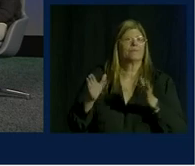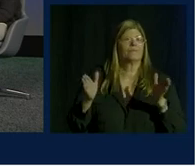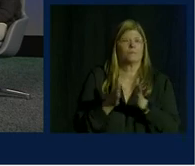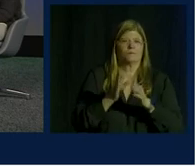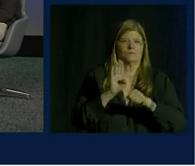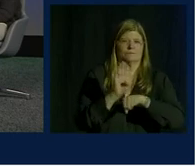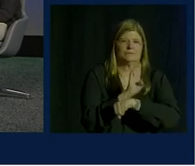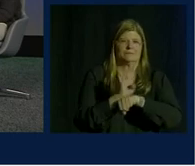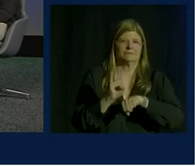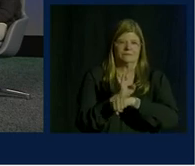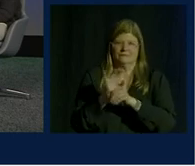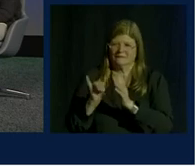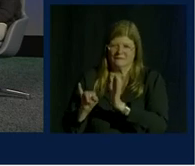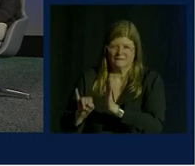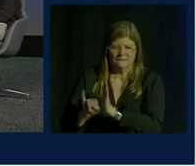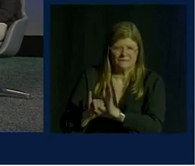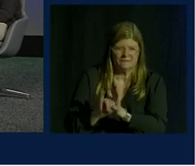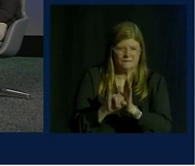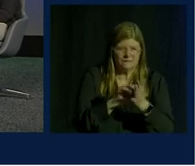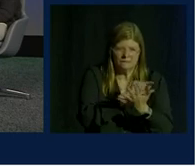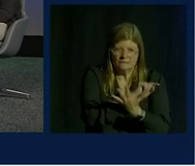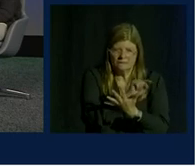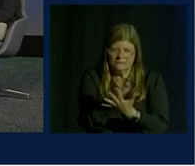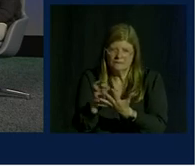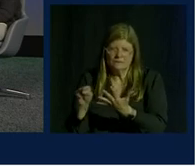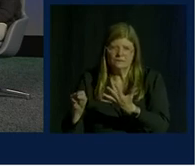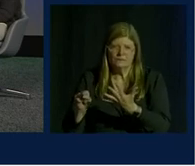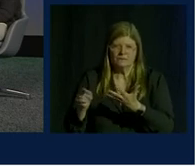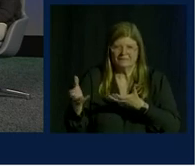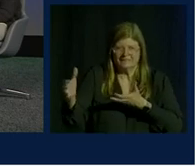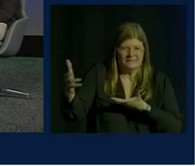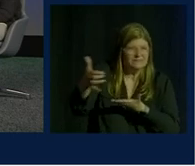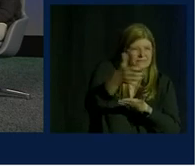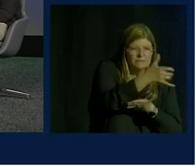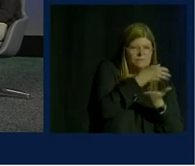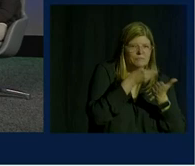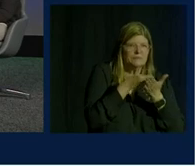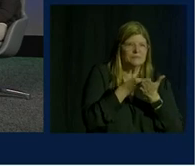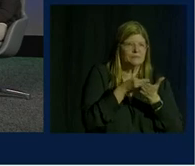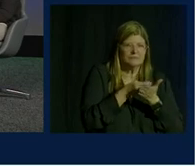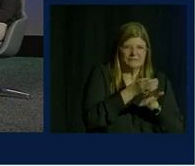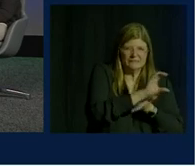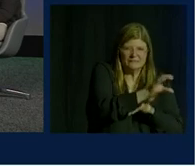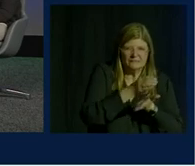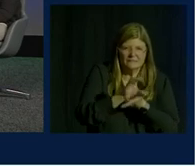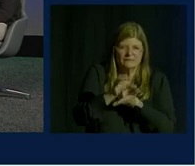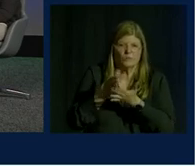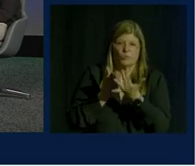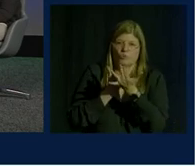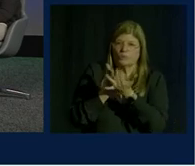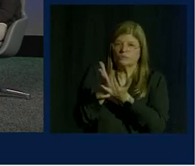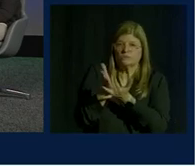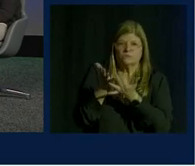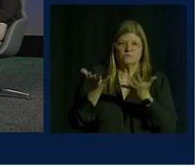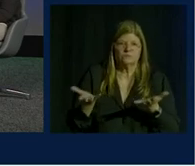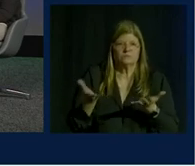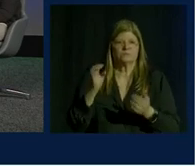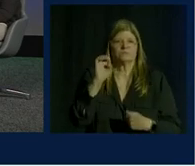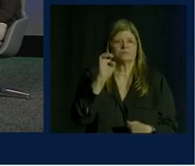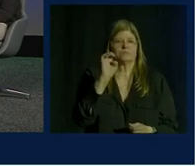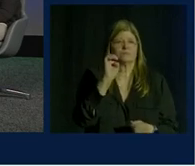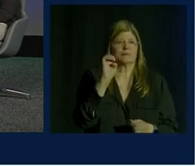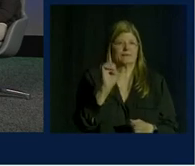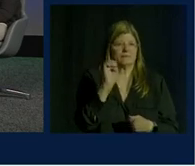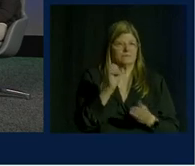other infusions of cash and consumer opportunities through e-commerce. These two gentlemen here on the stage